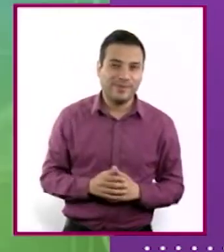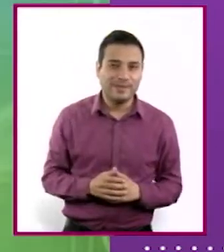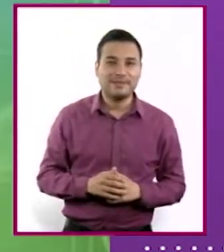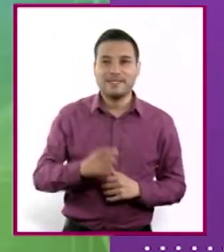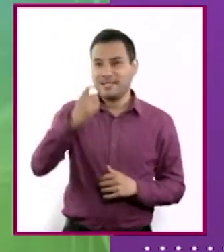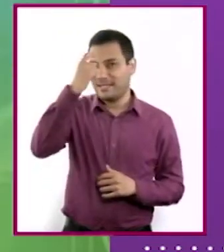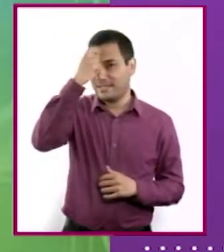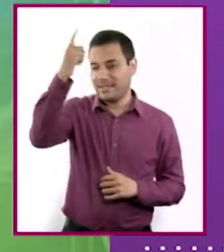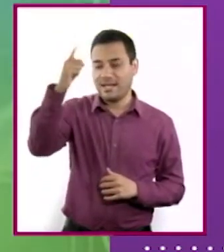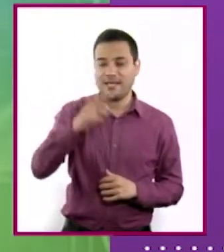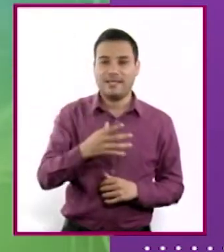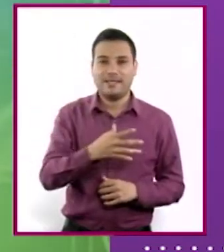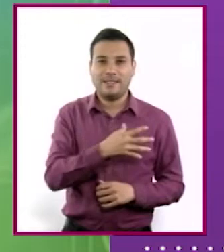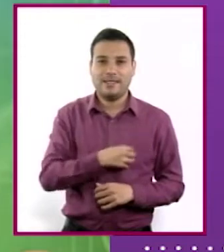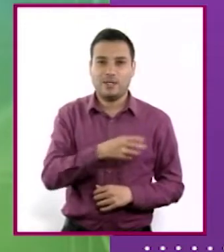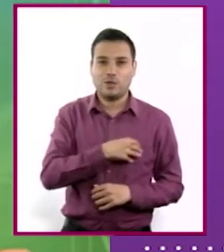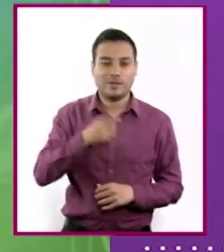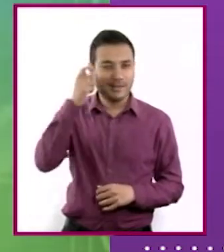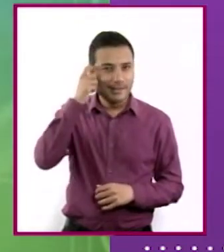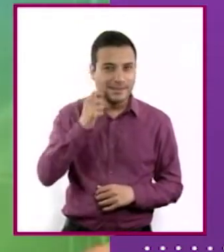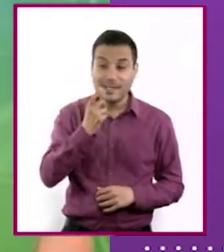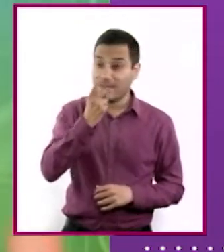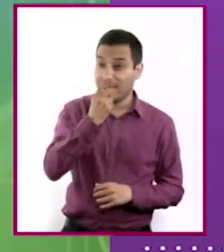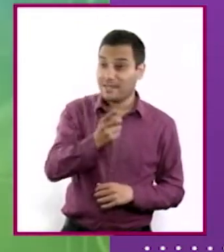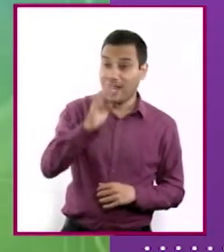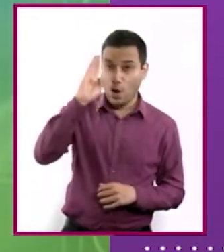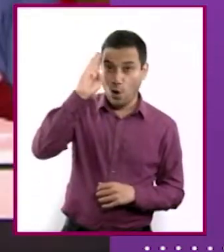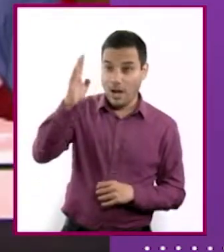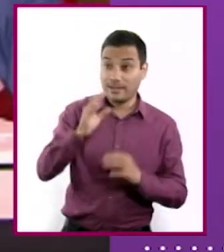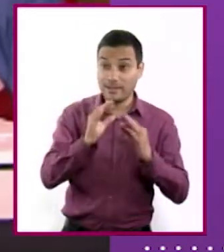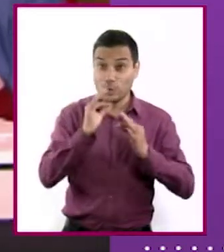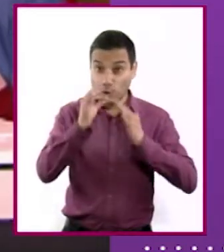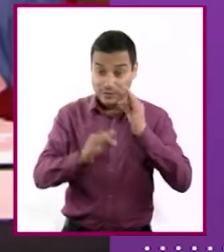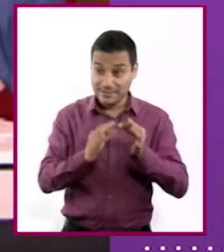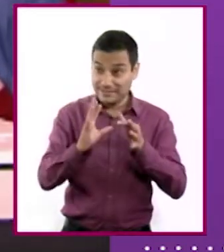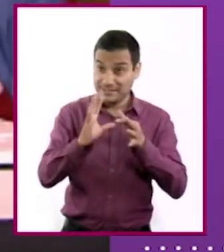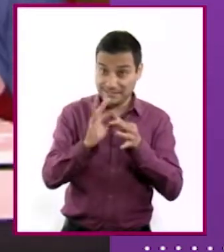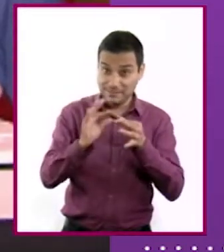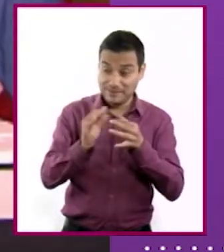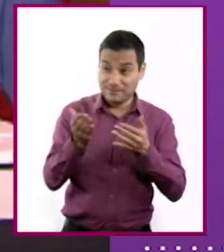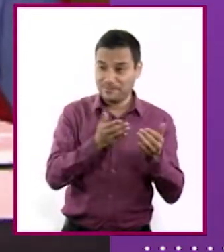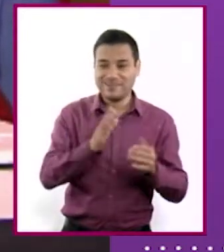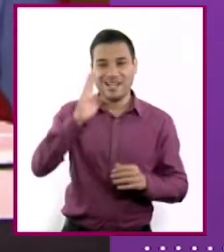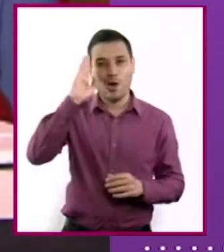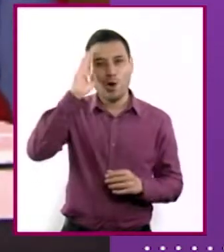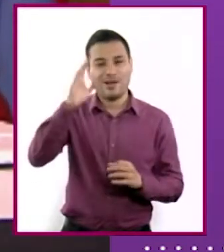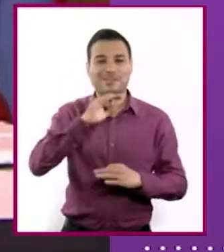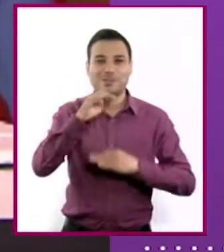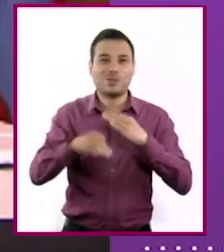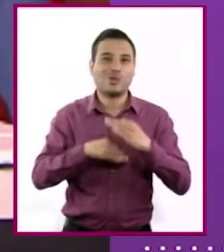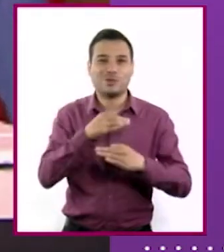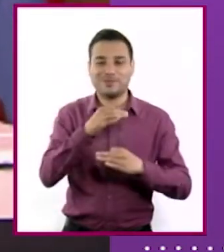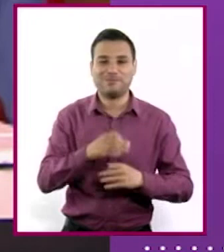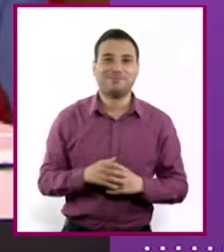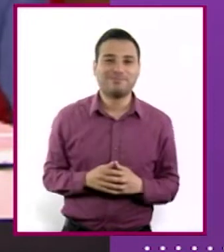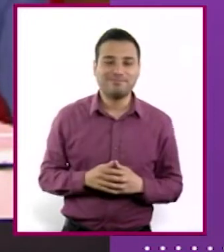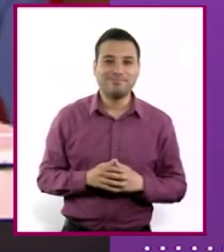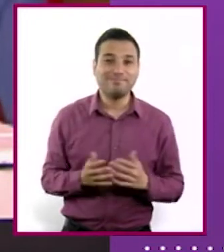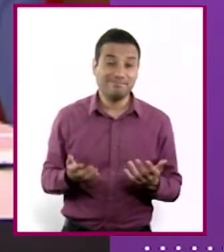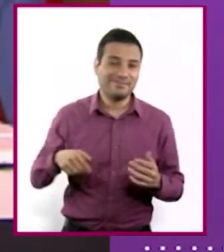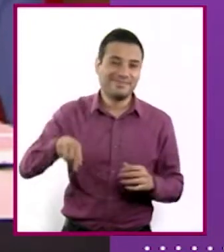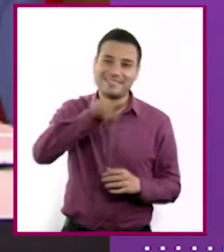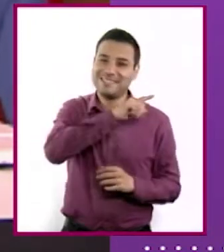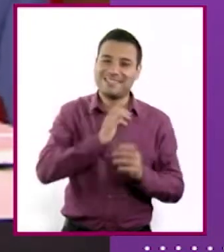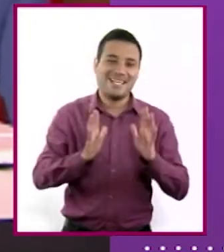Guerrero. Say hello, girls, and please give us the news. Hello, everyone. As you